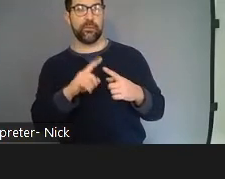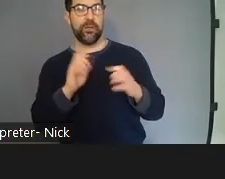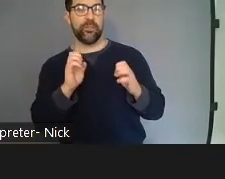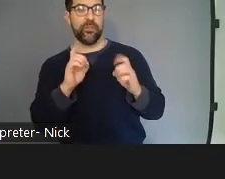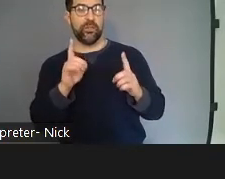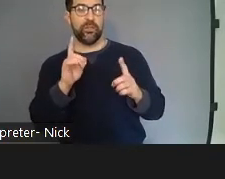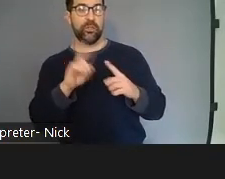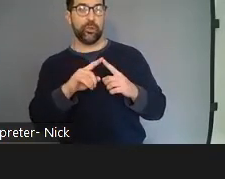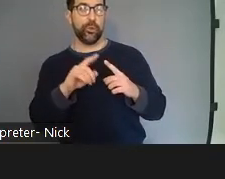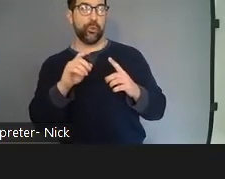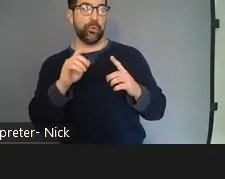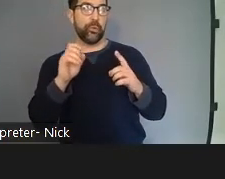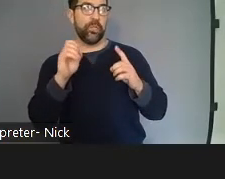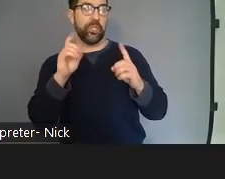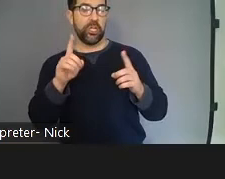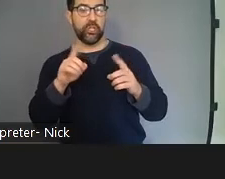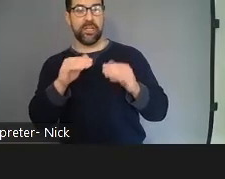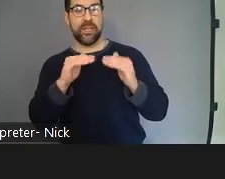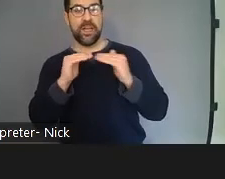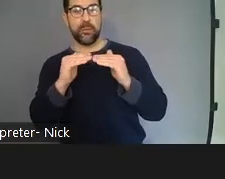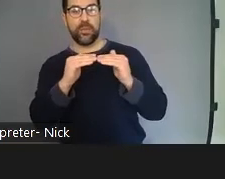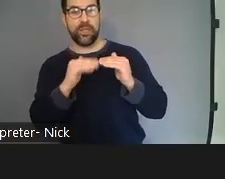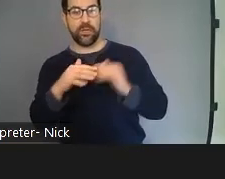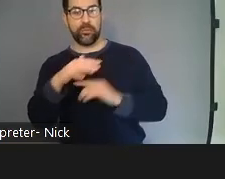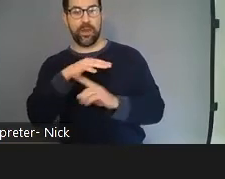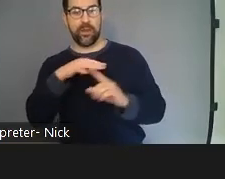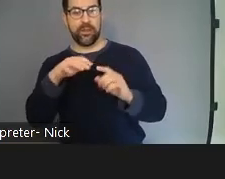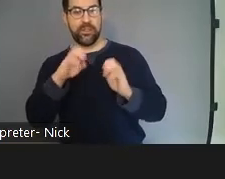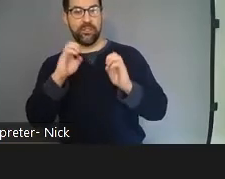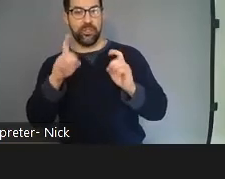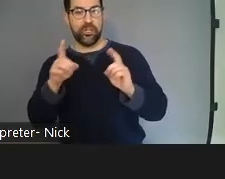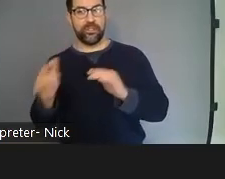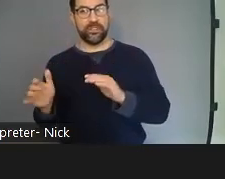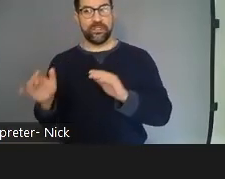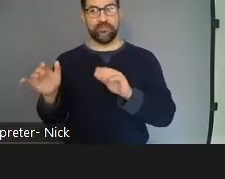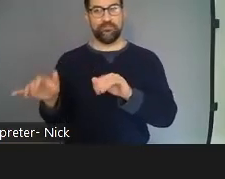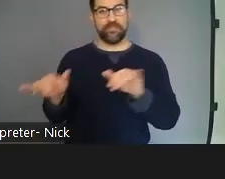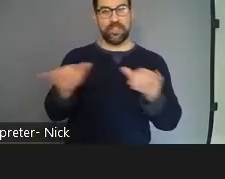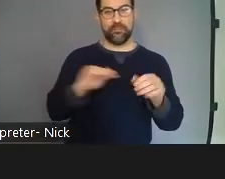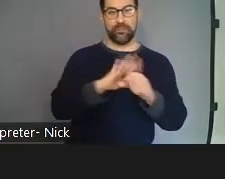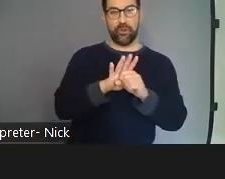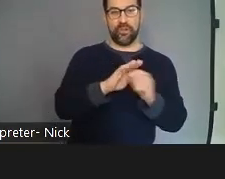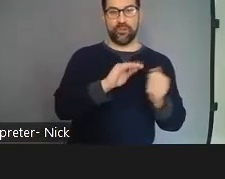to education and equity around education as we're seeing to COVID. Like sort of this